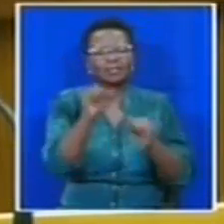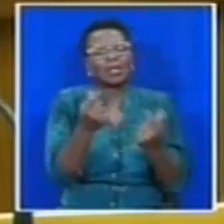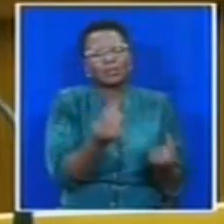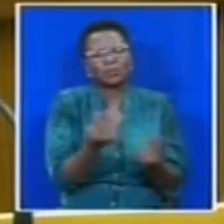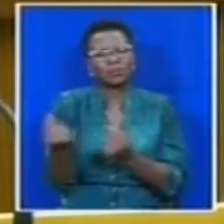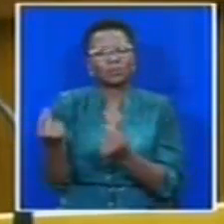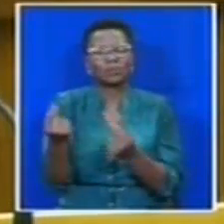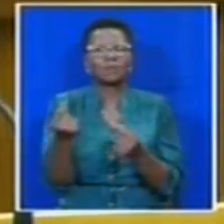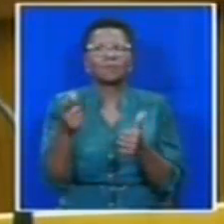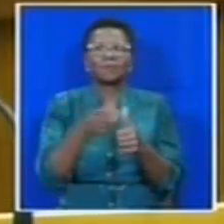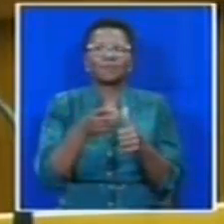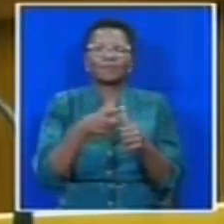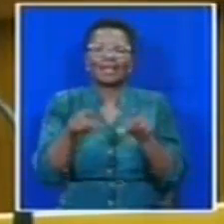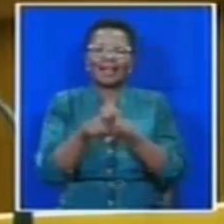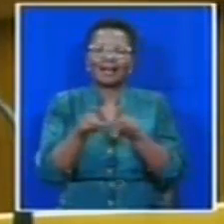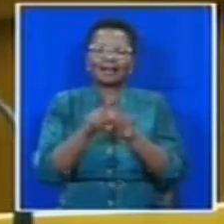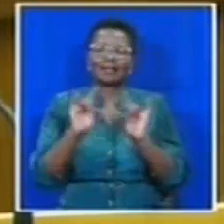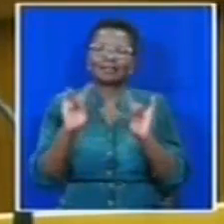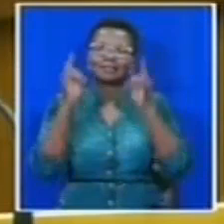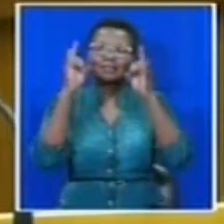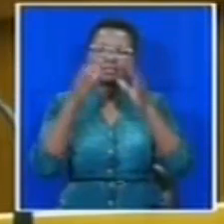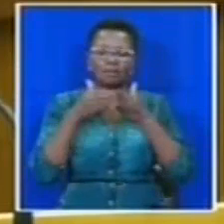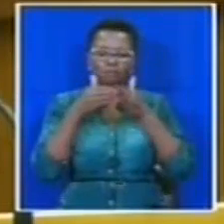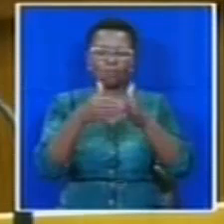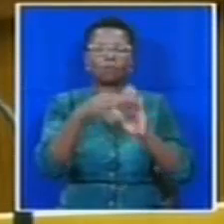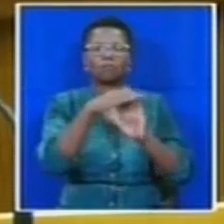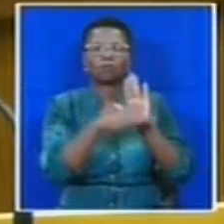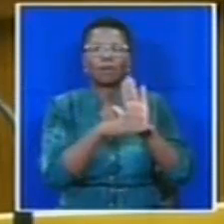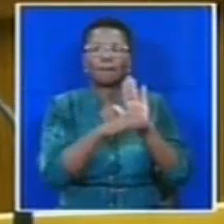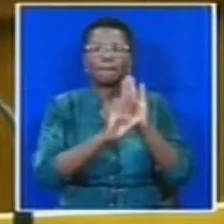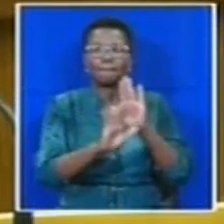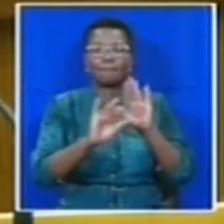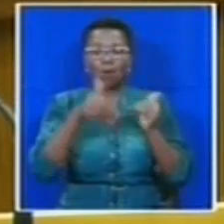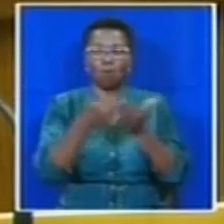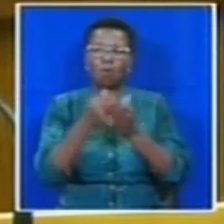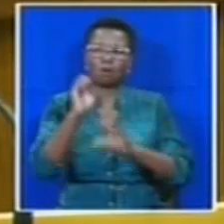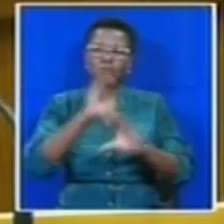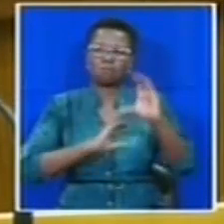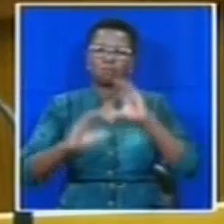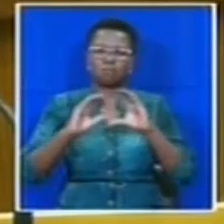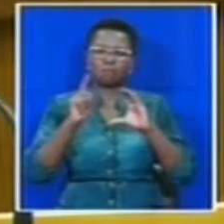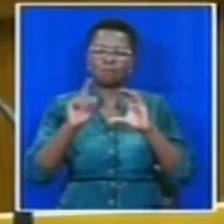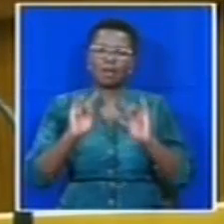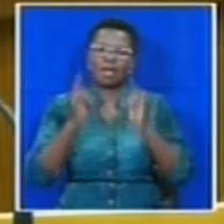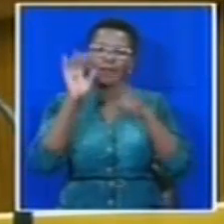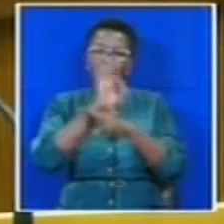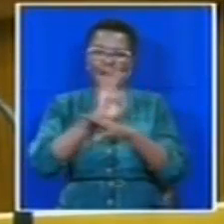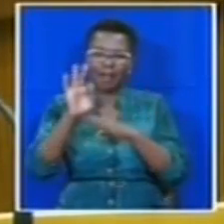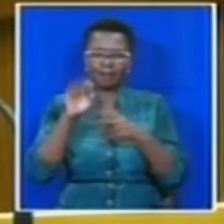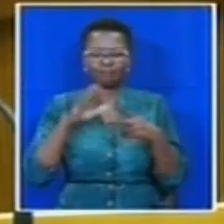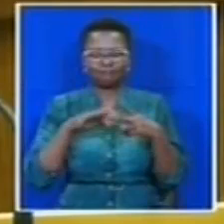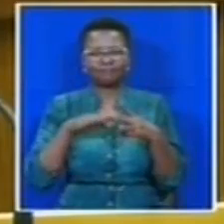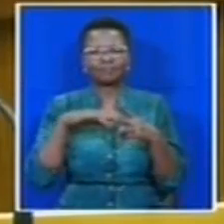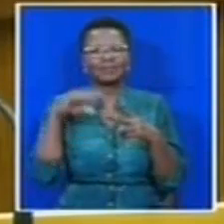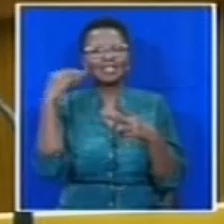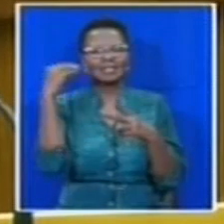The City Support Program, which is bringing together urban planners, business leaders, government